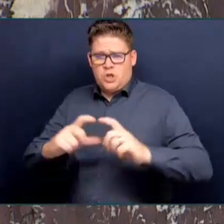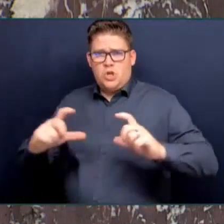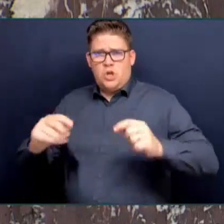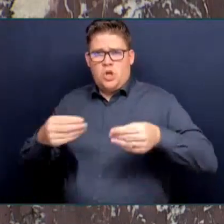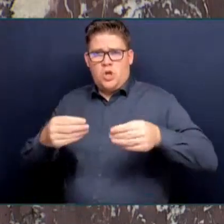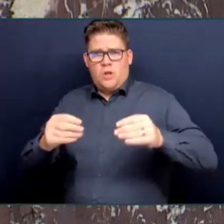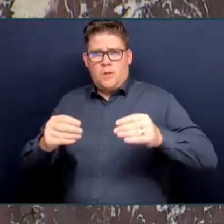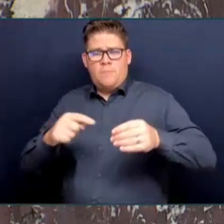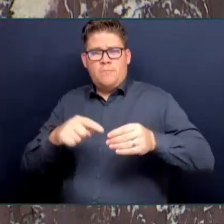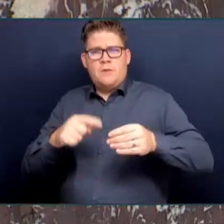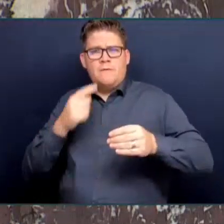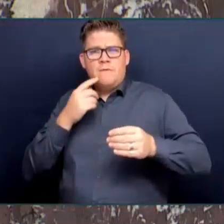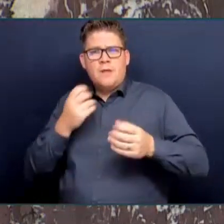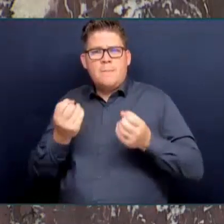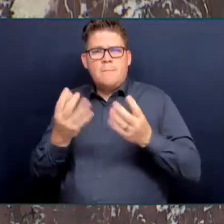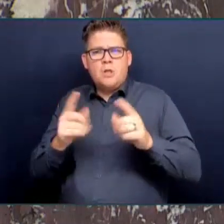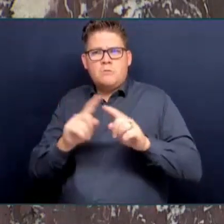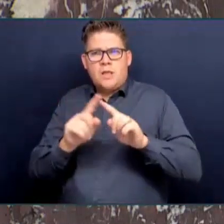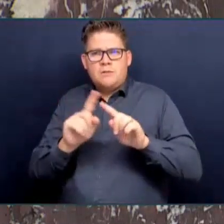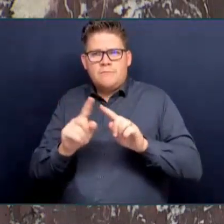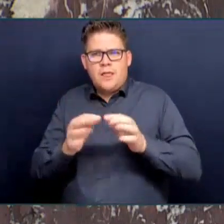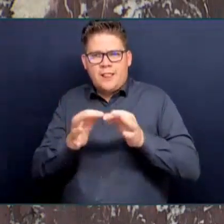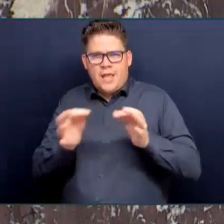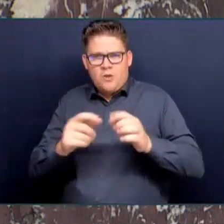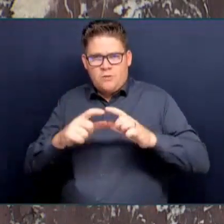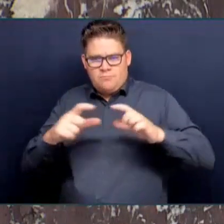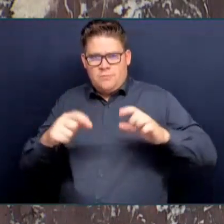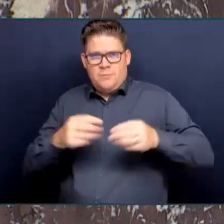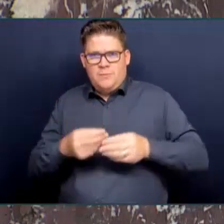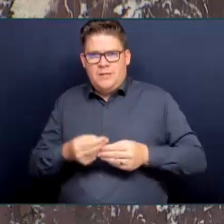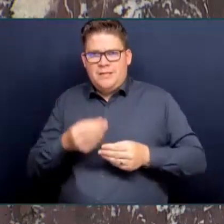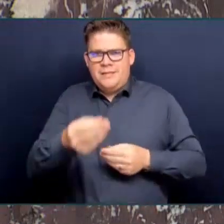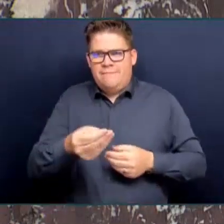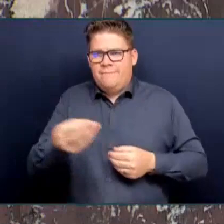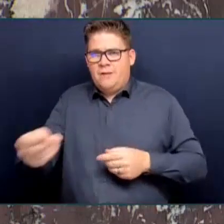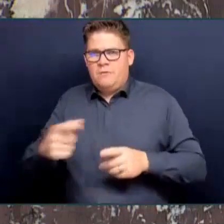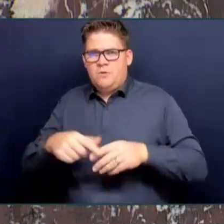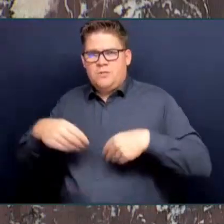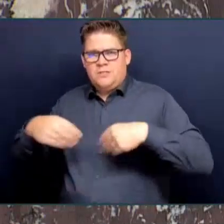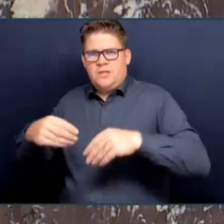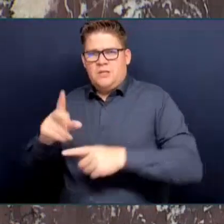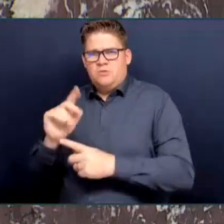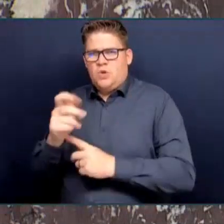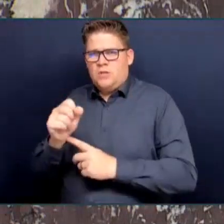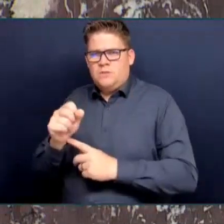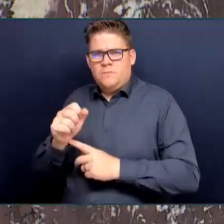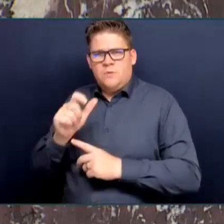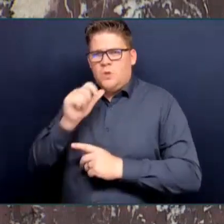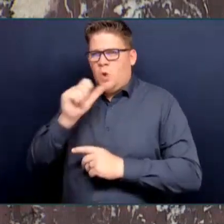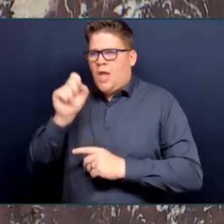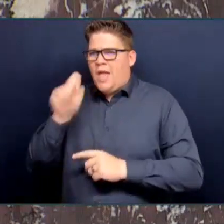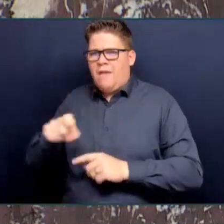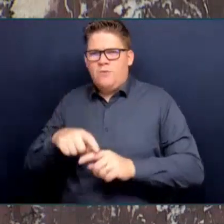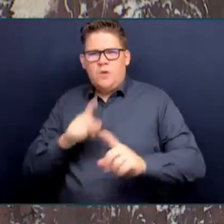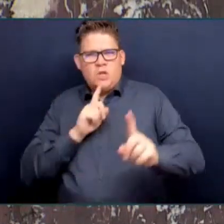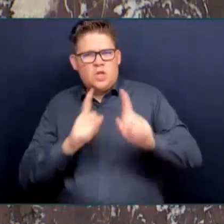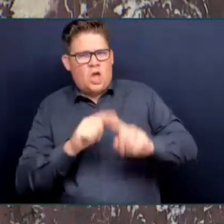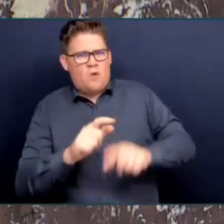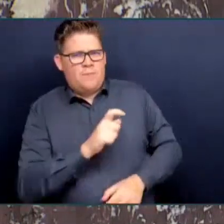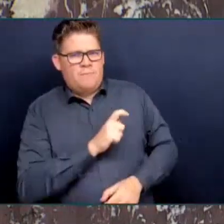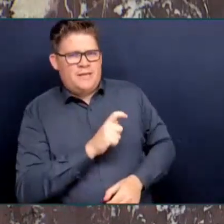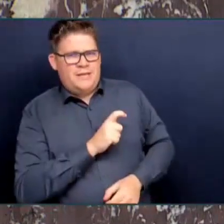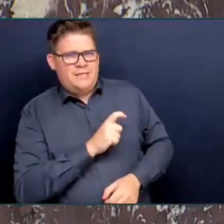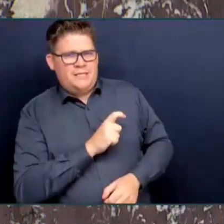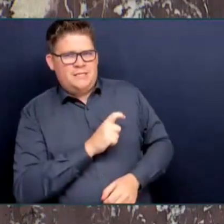said, you don't have to talk to the police," end quote. So why, Mr. Speaker, should anyone believe that the soft-on-crime Premier will